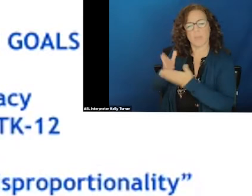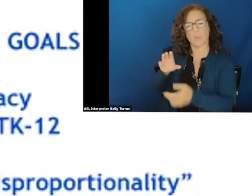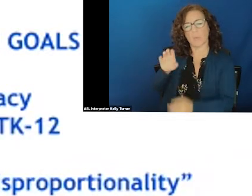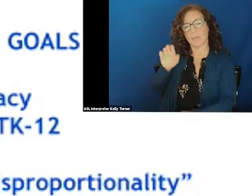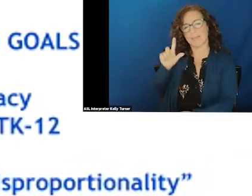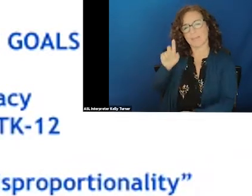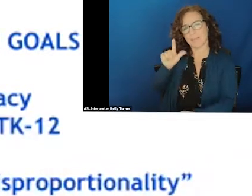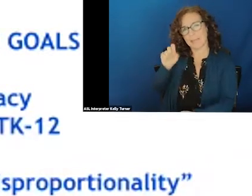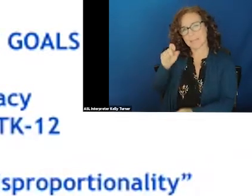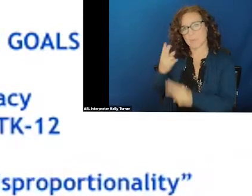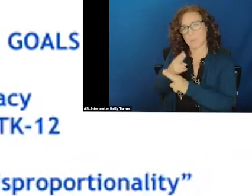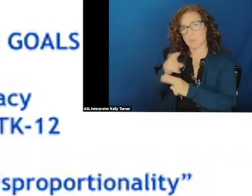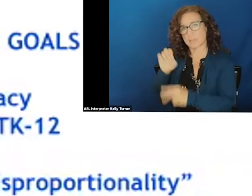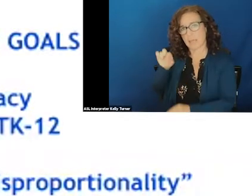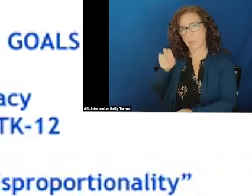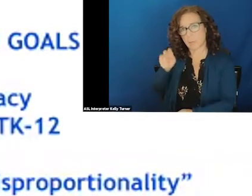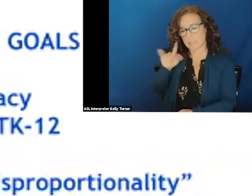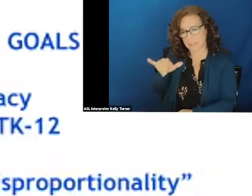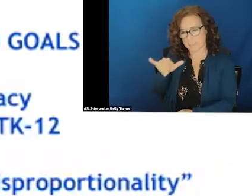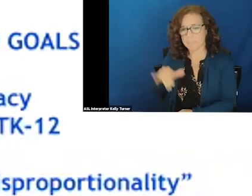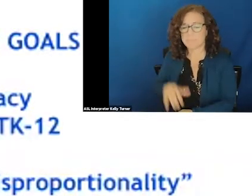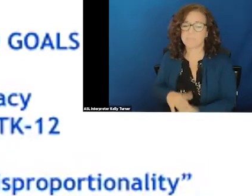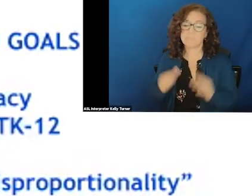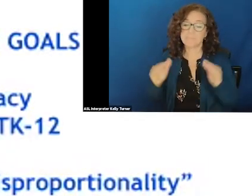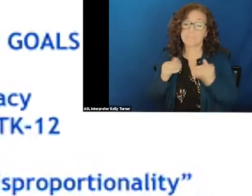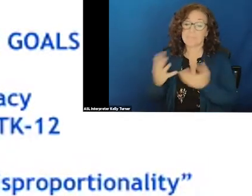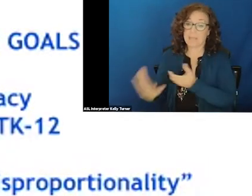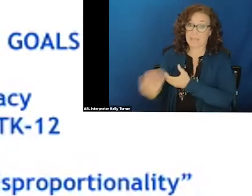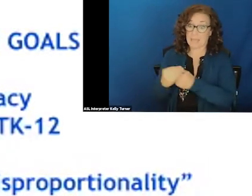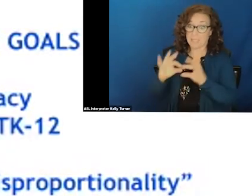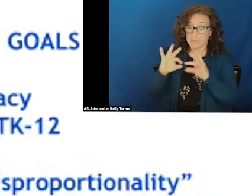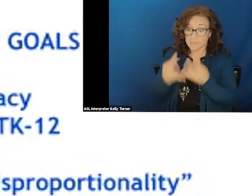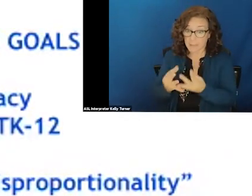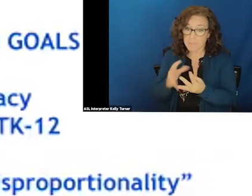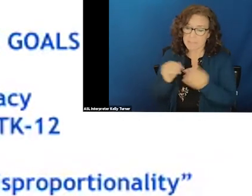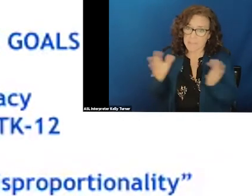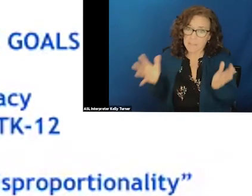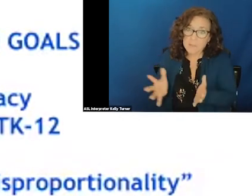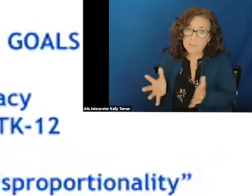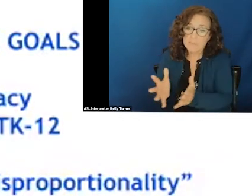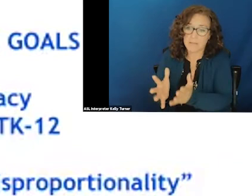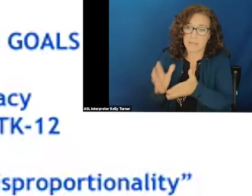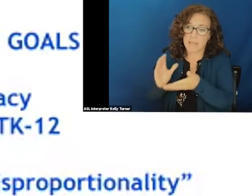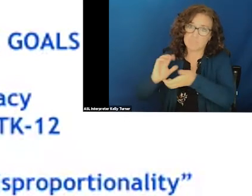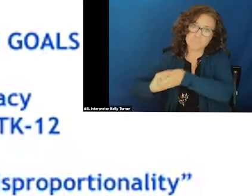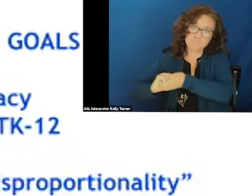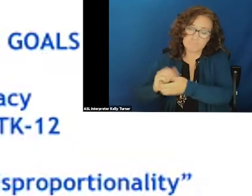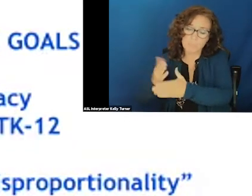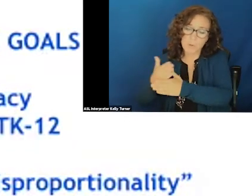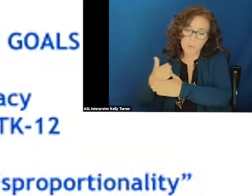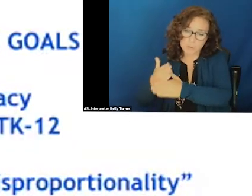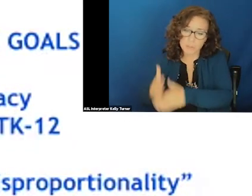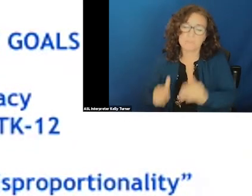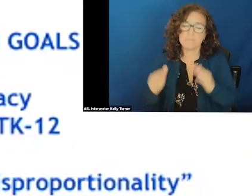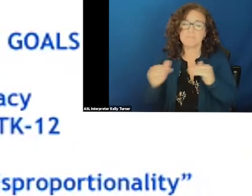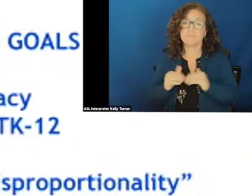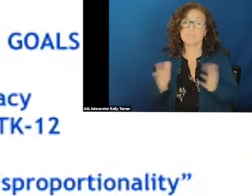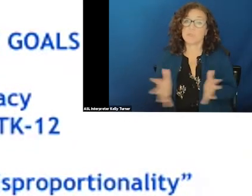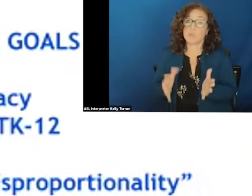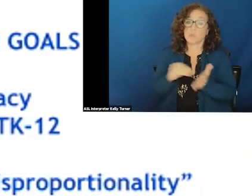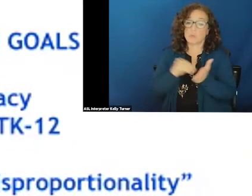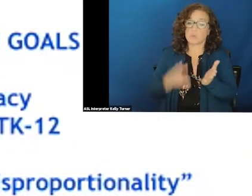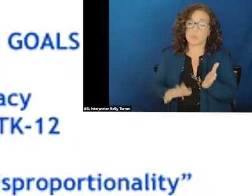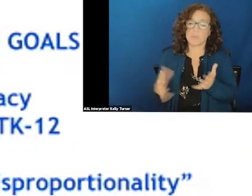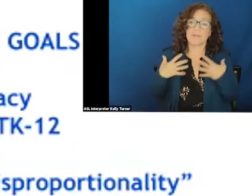wellness. Again, these student-centered goals are informed by the previous plans that I have mentioned, as well as